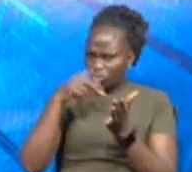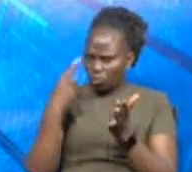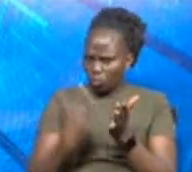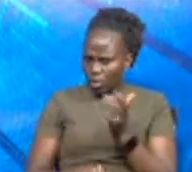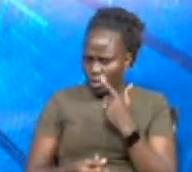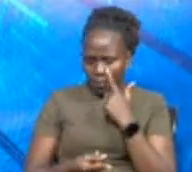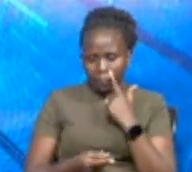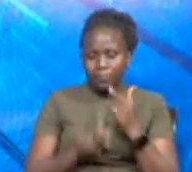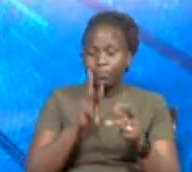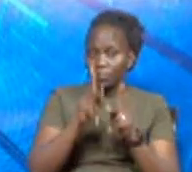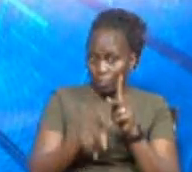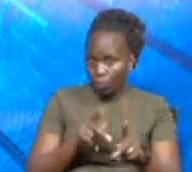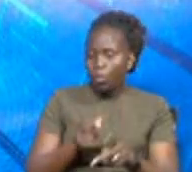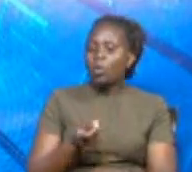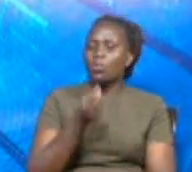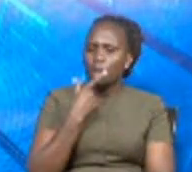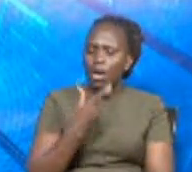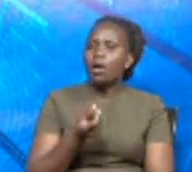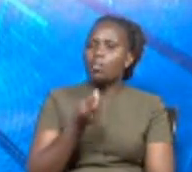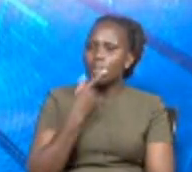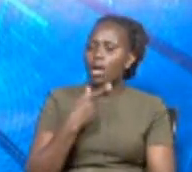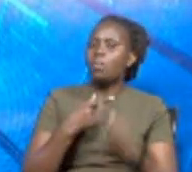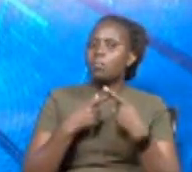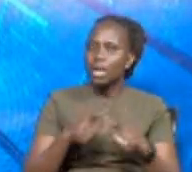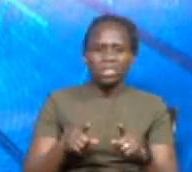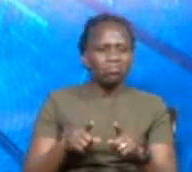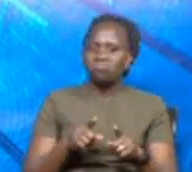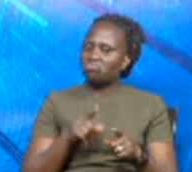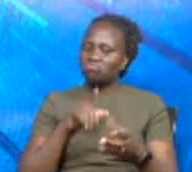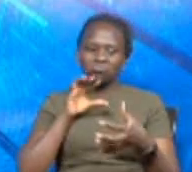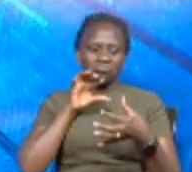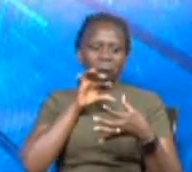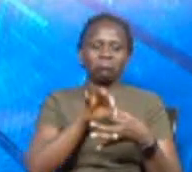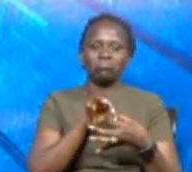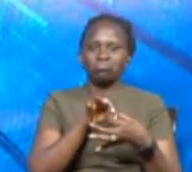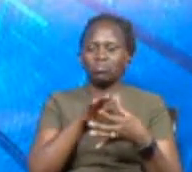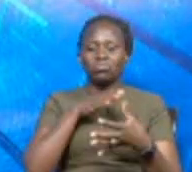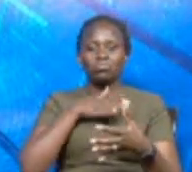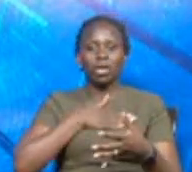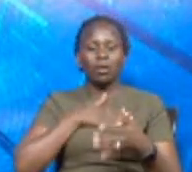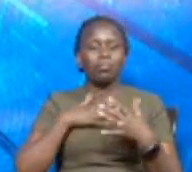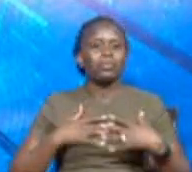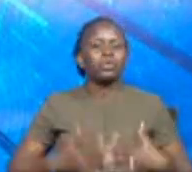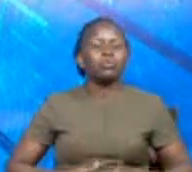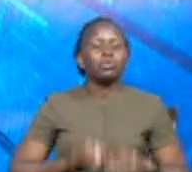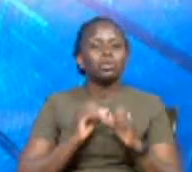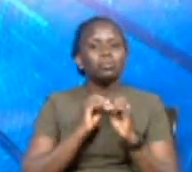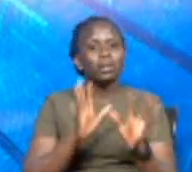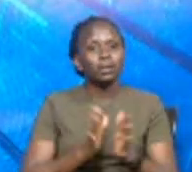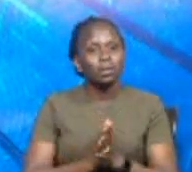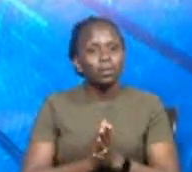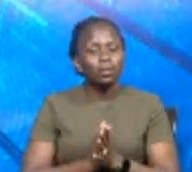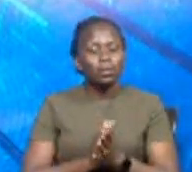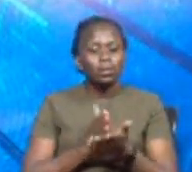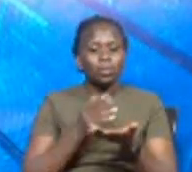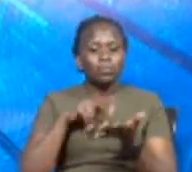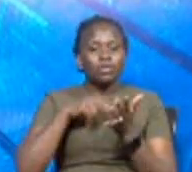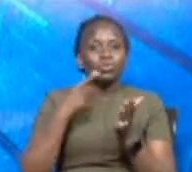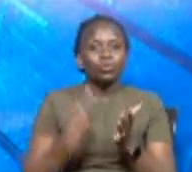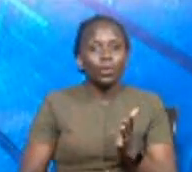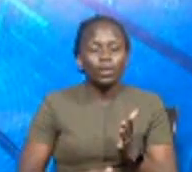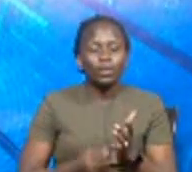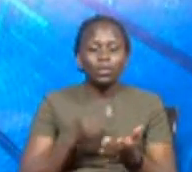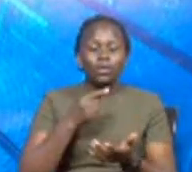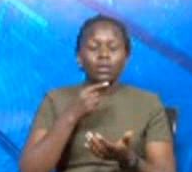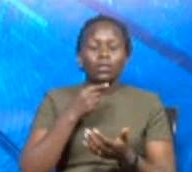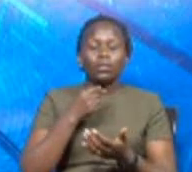not responding to the drugs. So literally, their viral loads are increasing much as